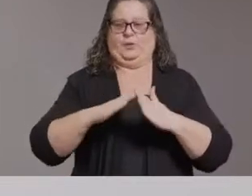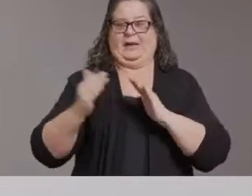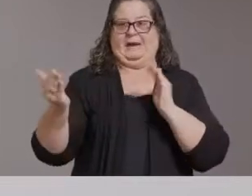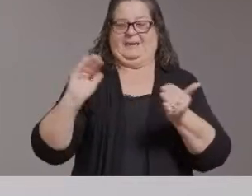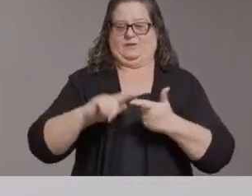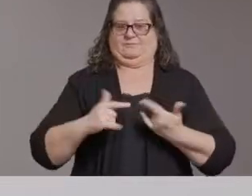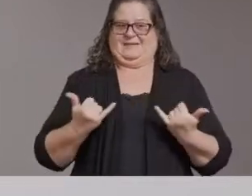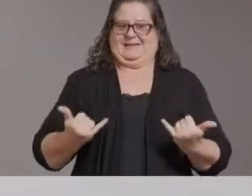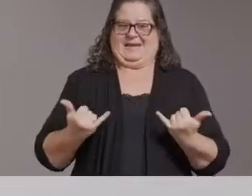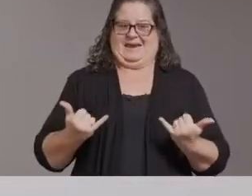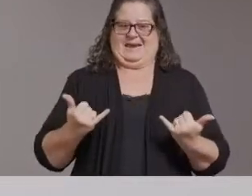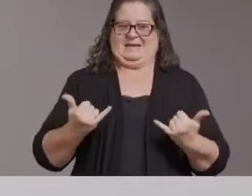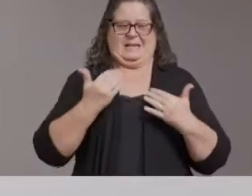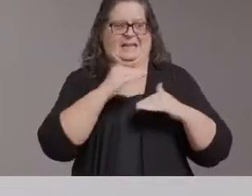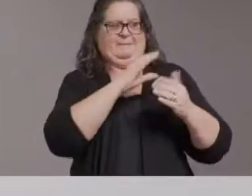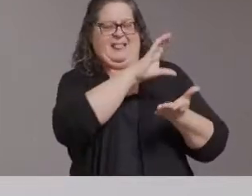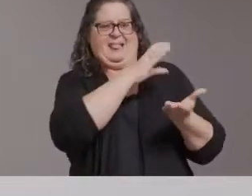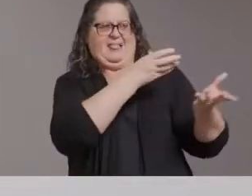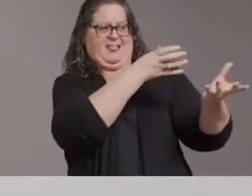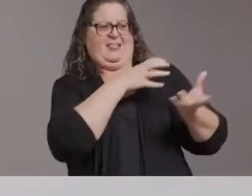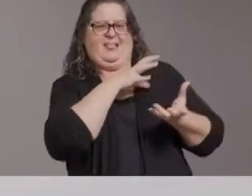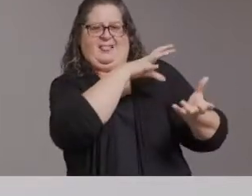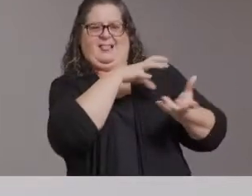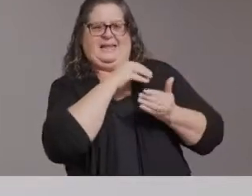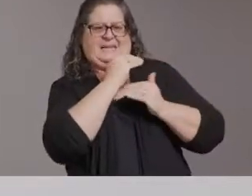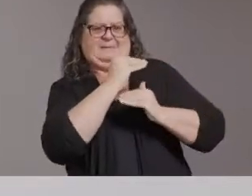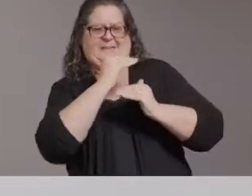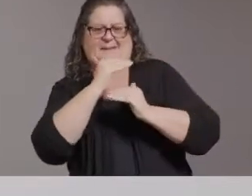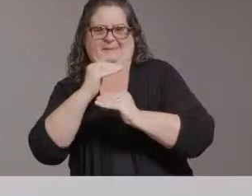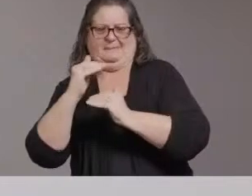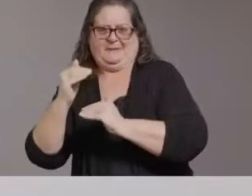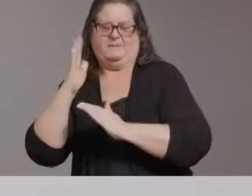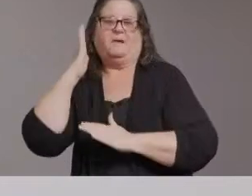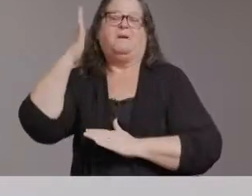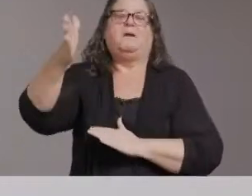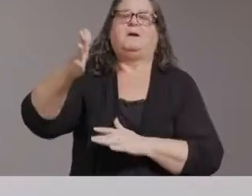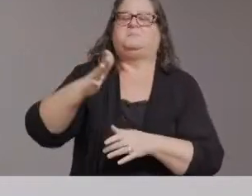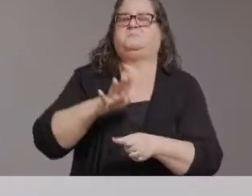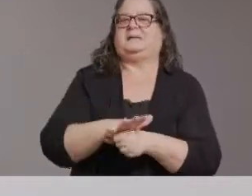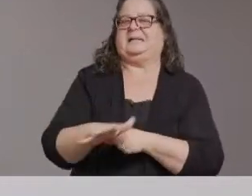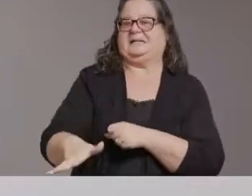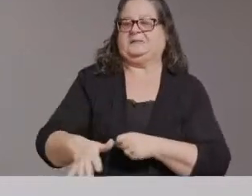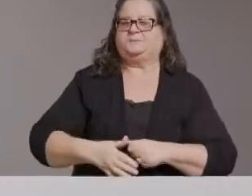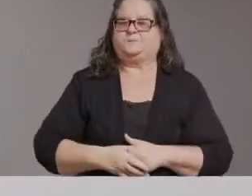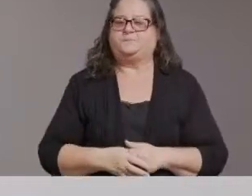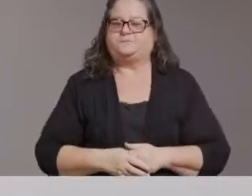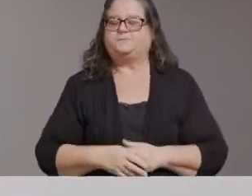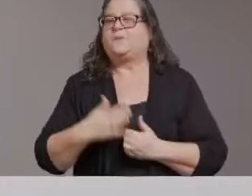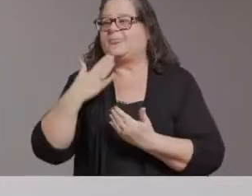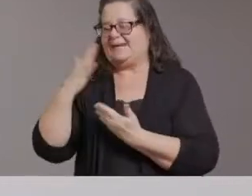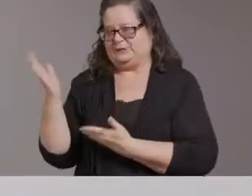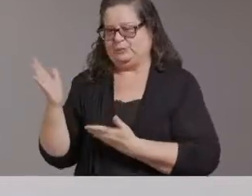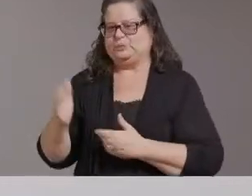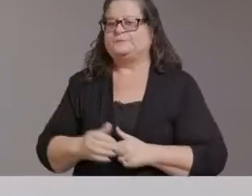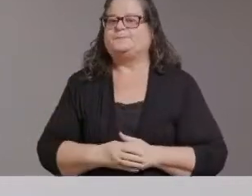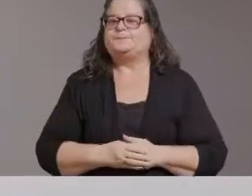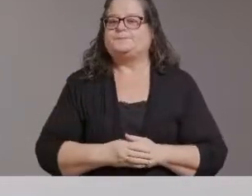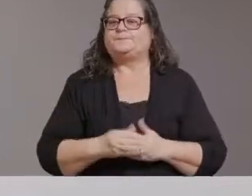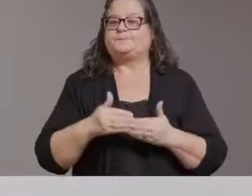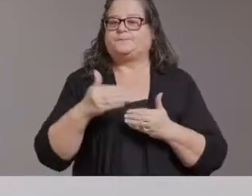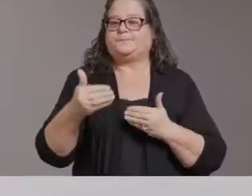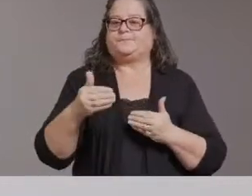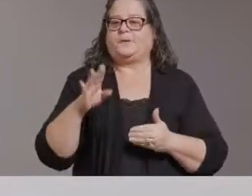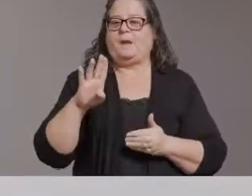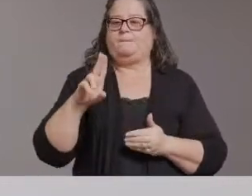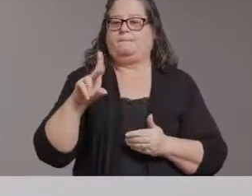of the limited supply. Okay, thank you. Welcome. Okay, next is Bud Foster. Hi, Bud.